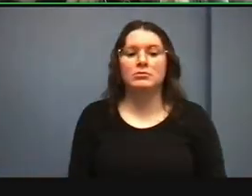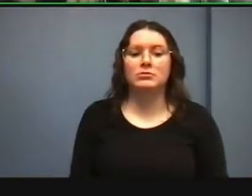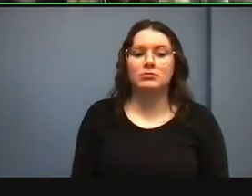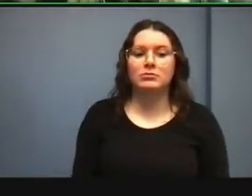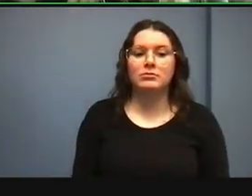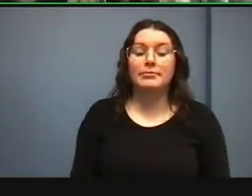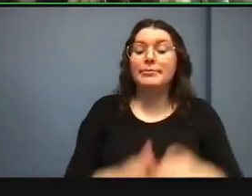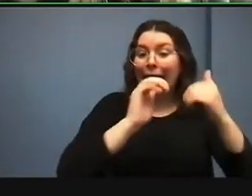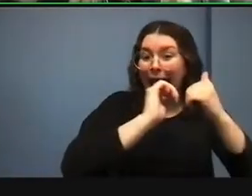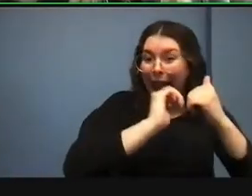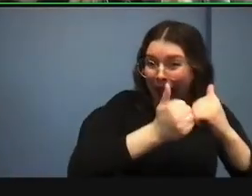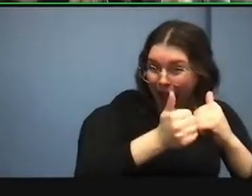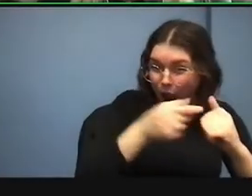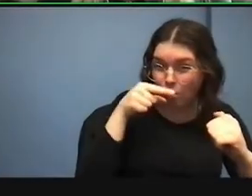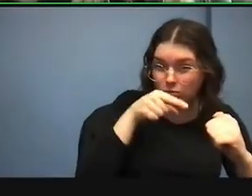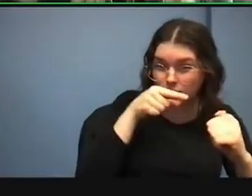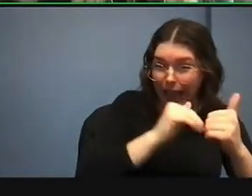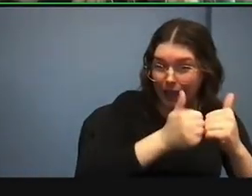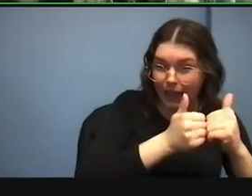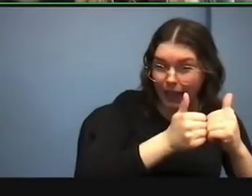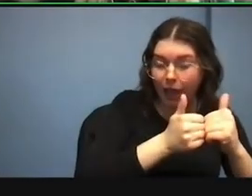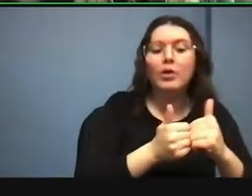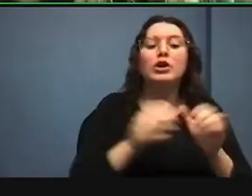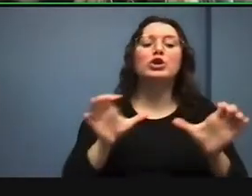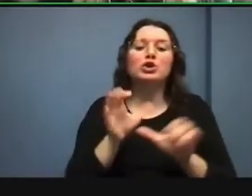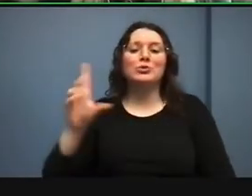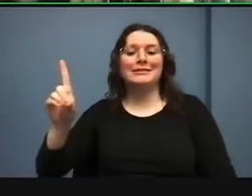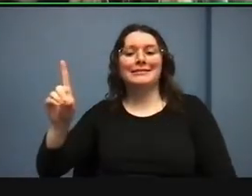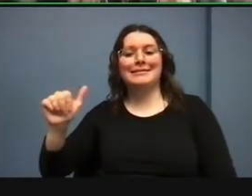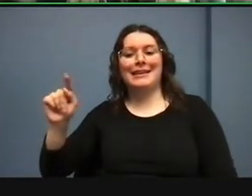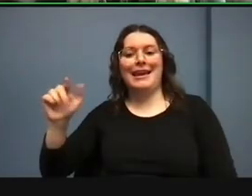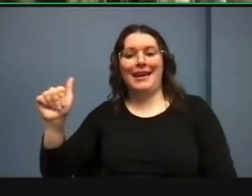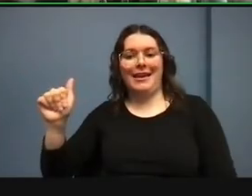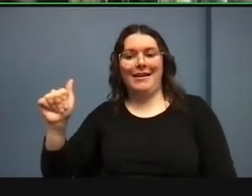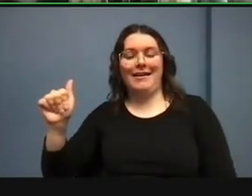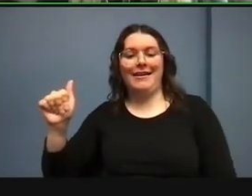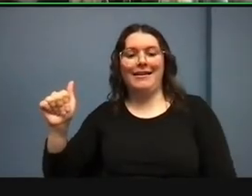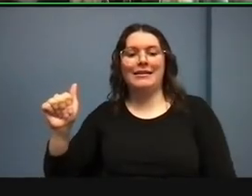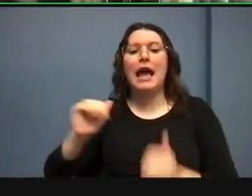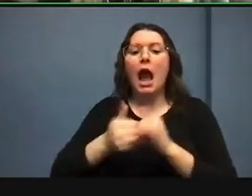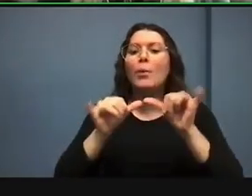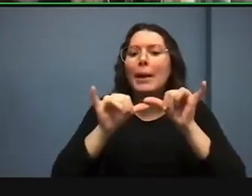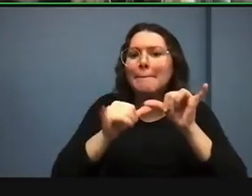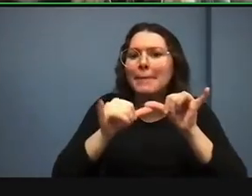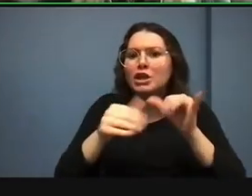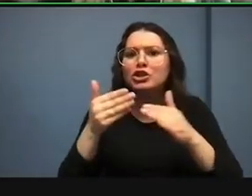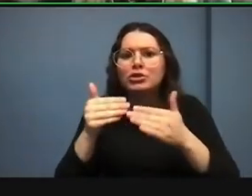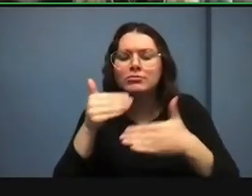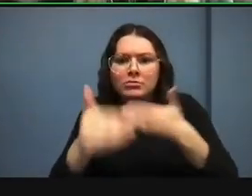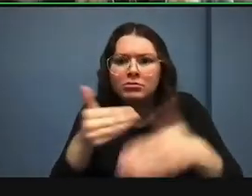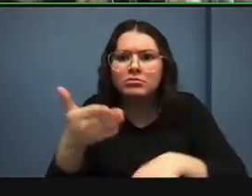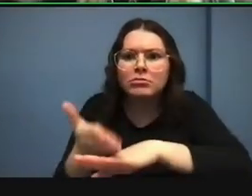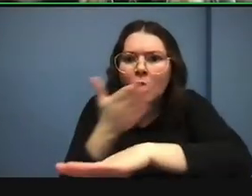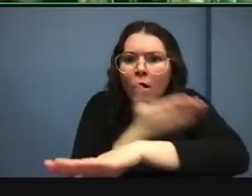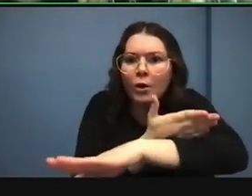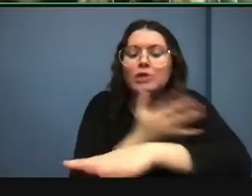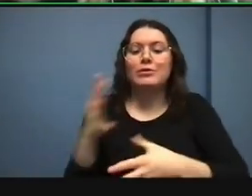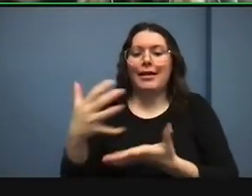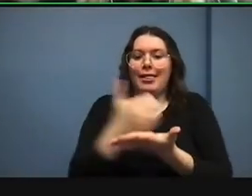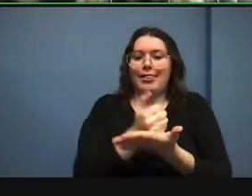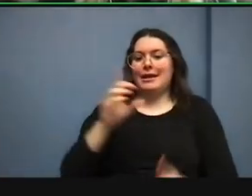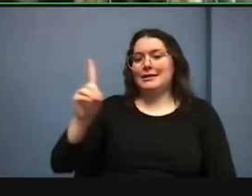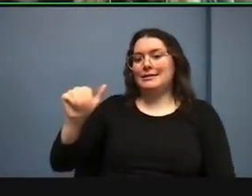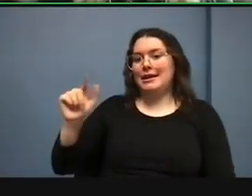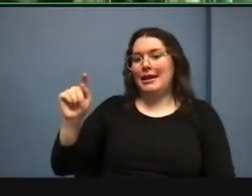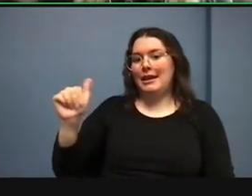And how we're going to do data. That is our means of measuring progress. We're going to collect data, but